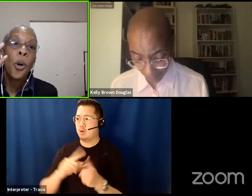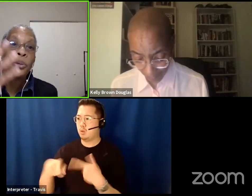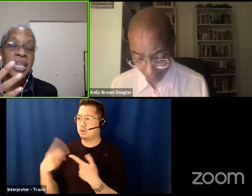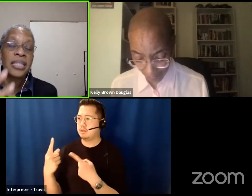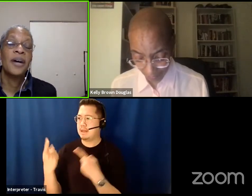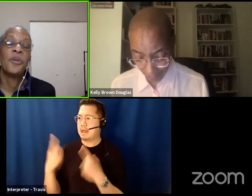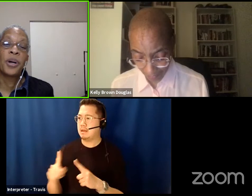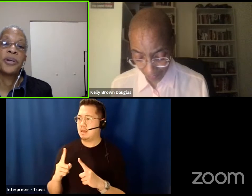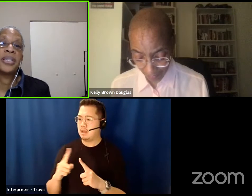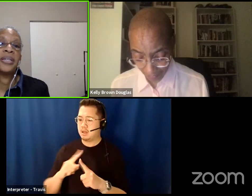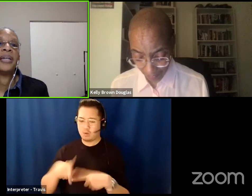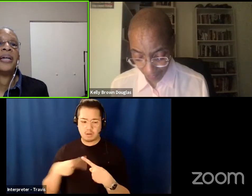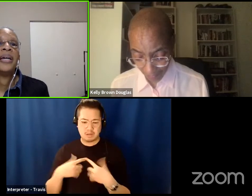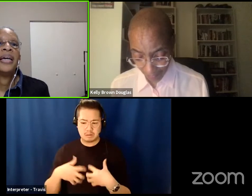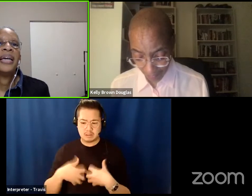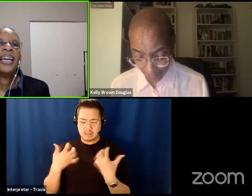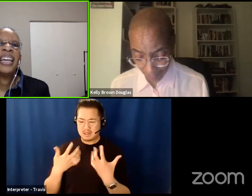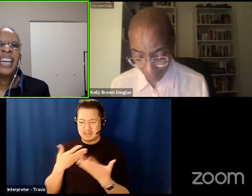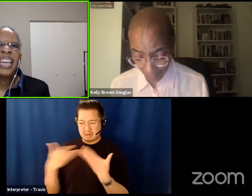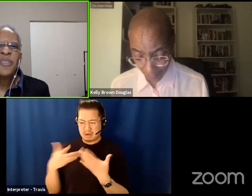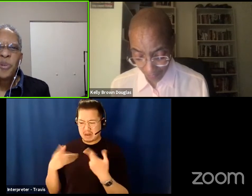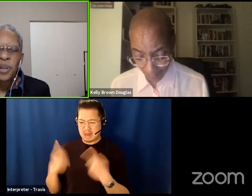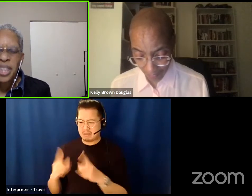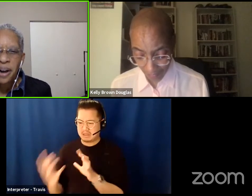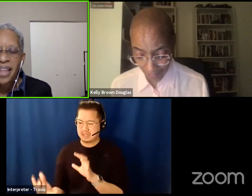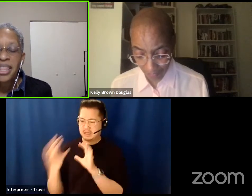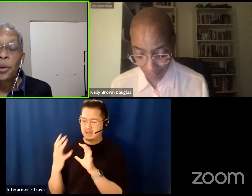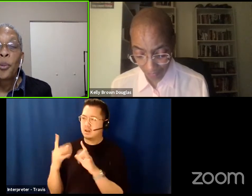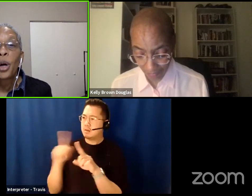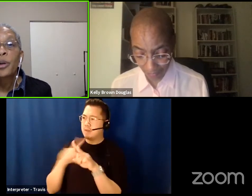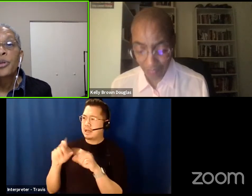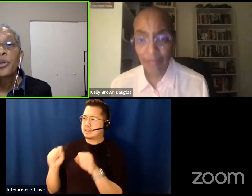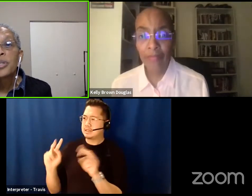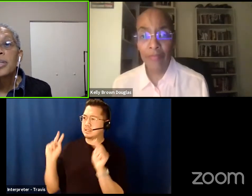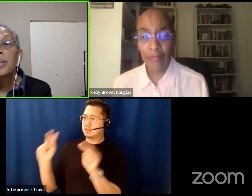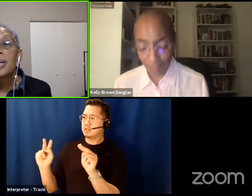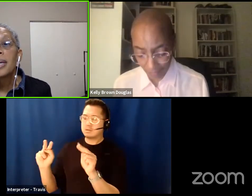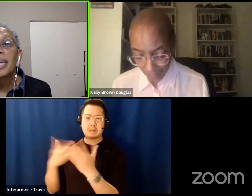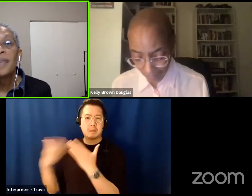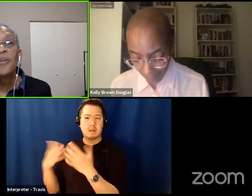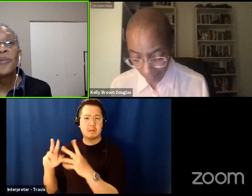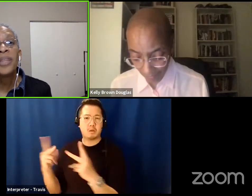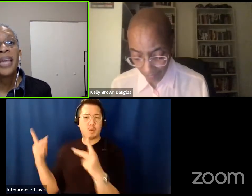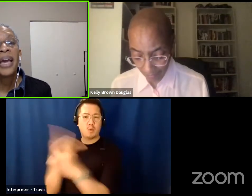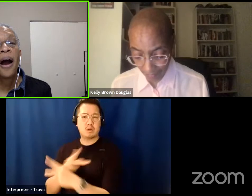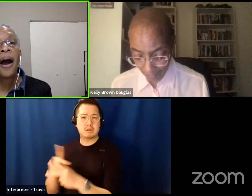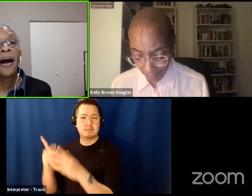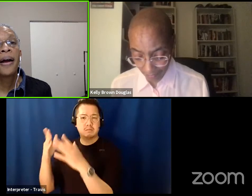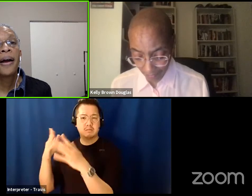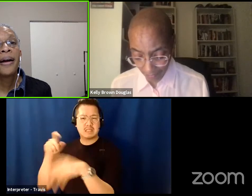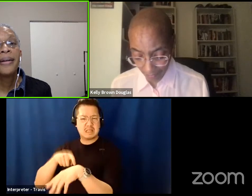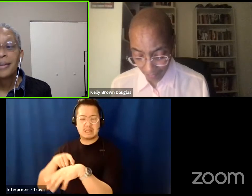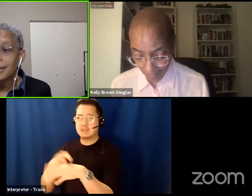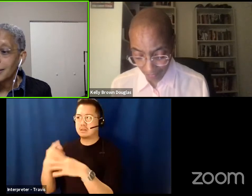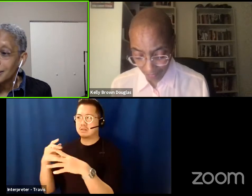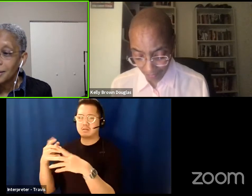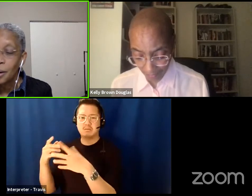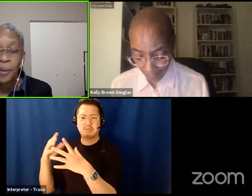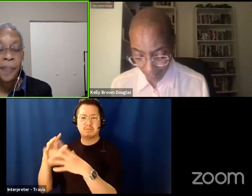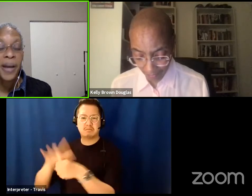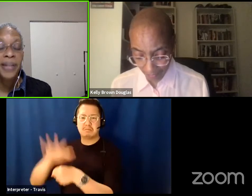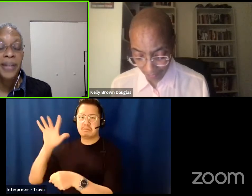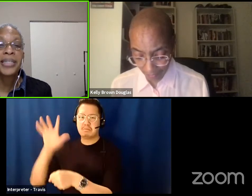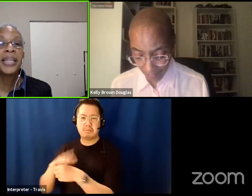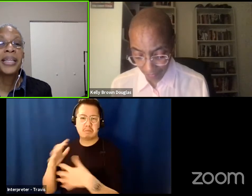the wholeness of a person, even when they're at their worst, even when they are, you